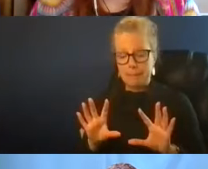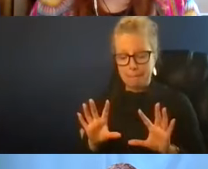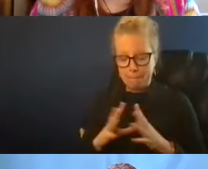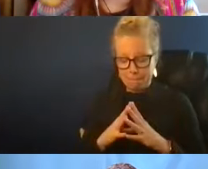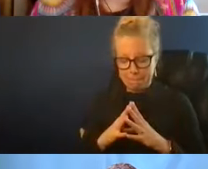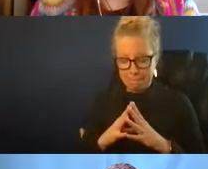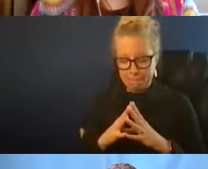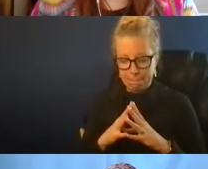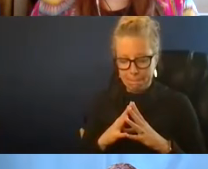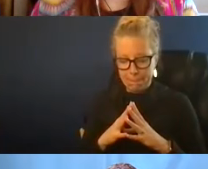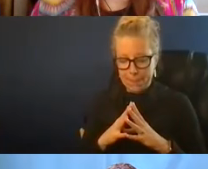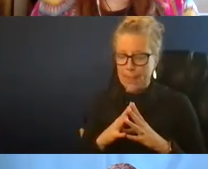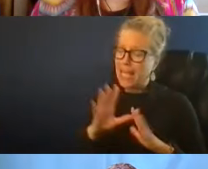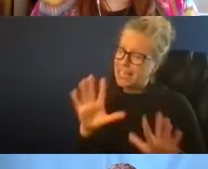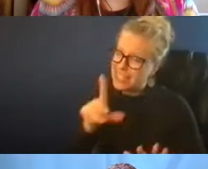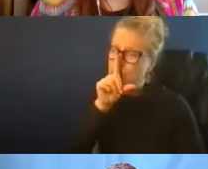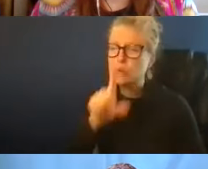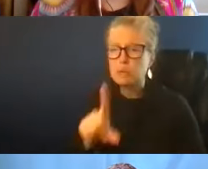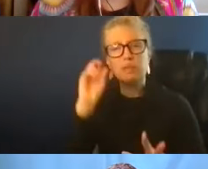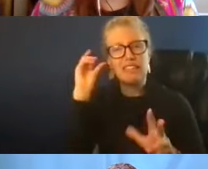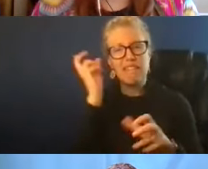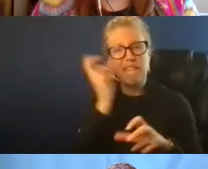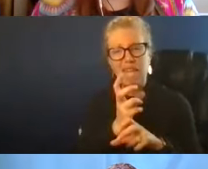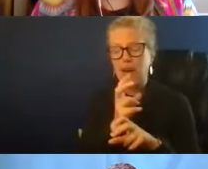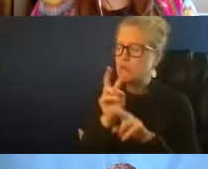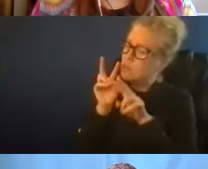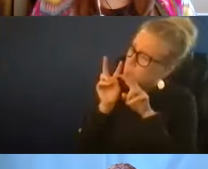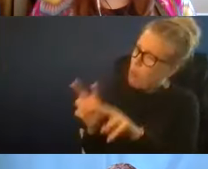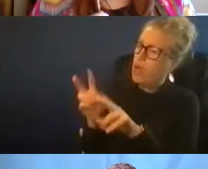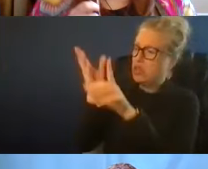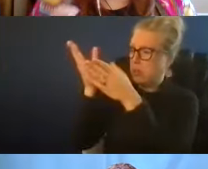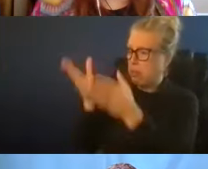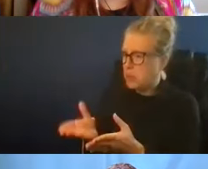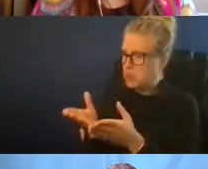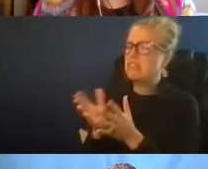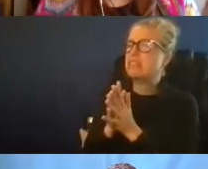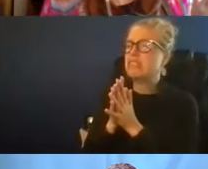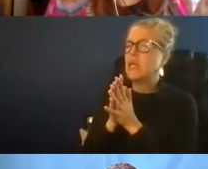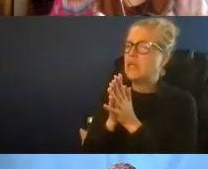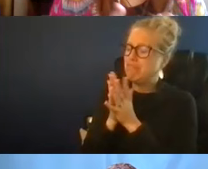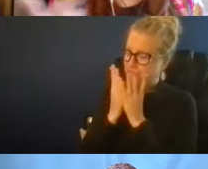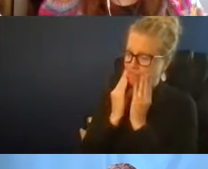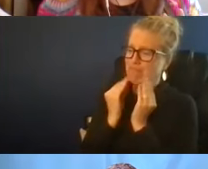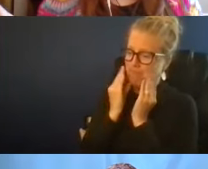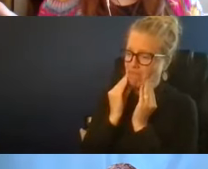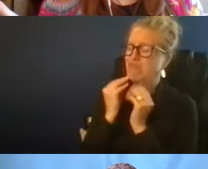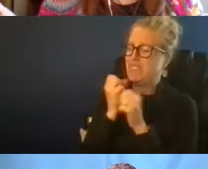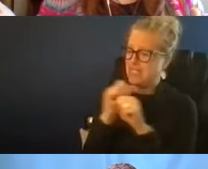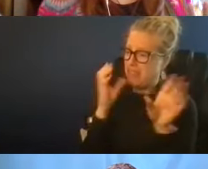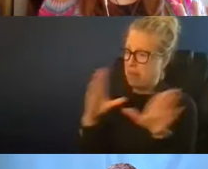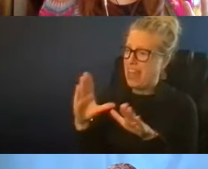And it's really hard to watch somebody go through a safety plan and then